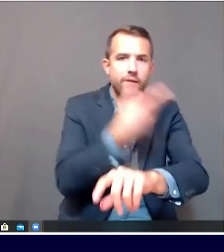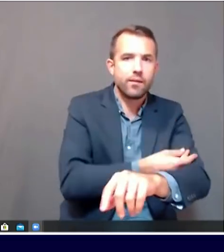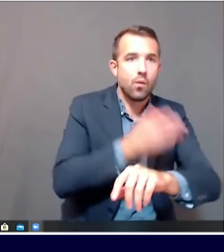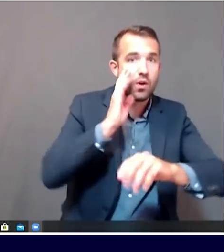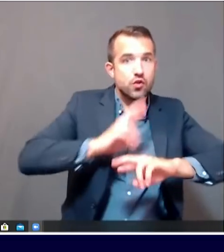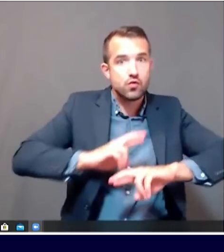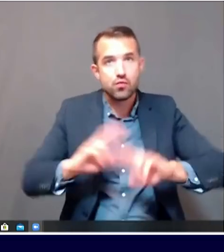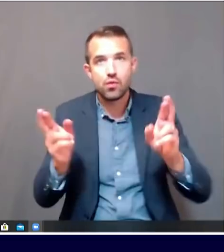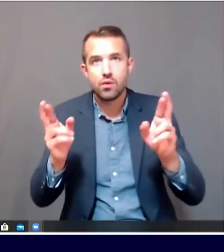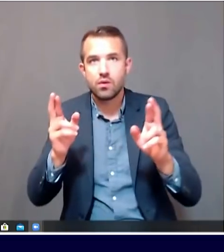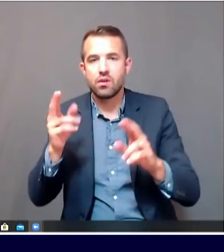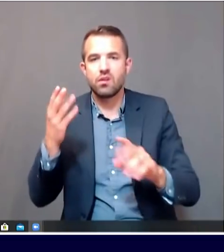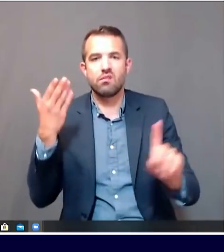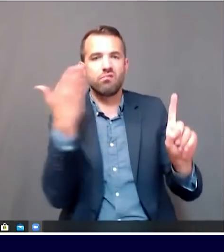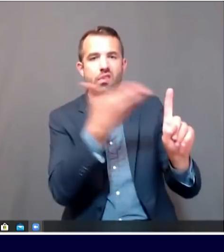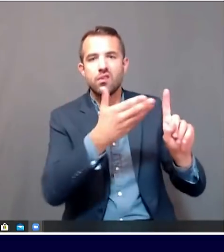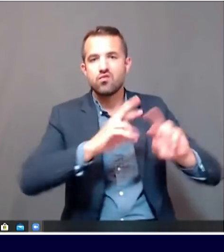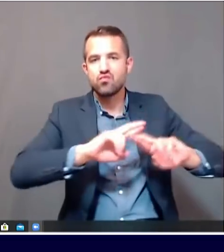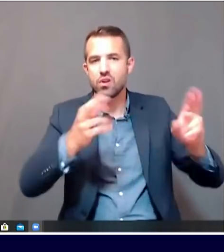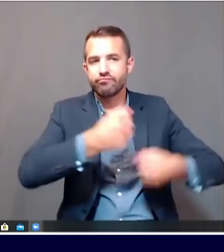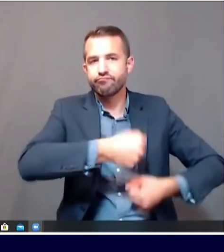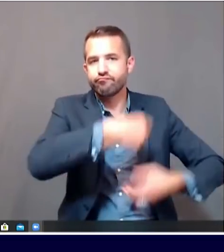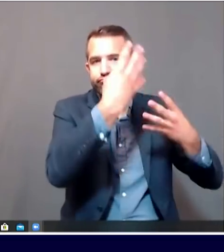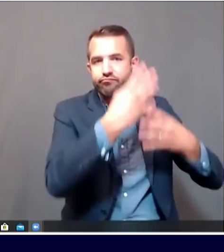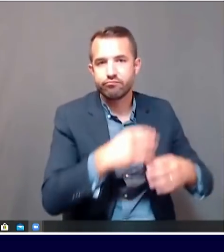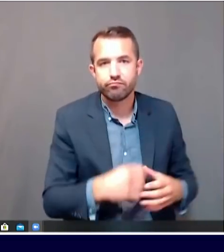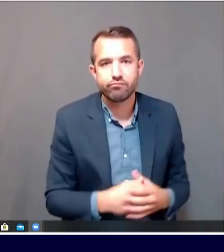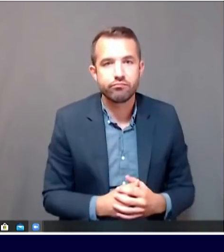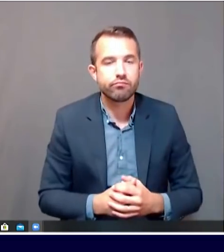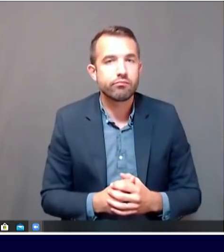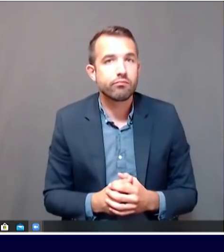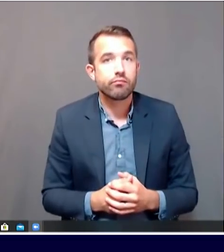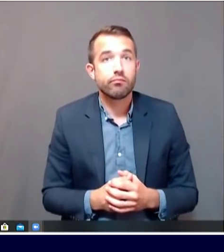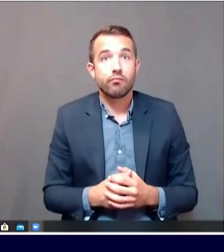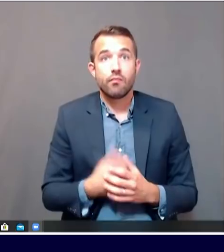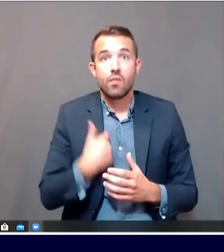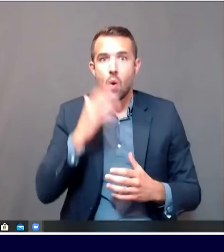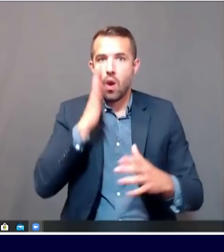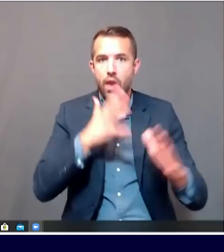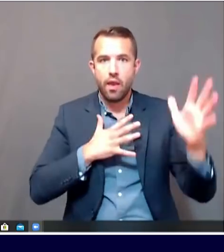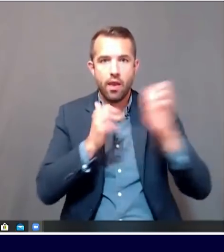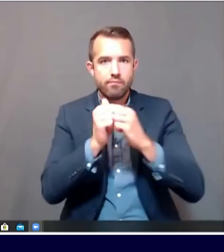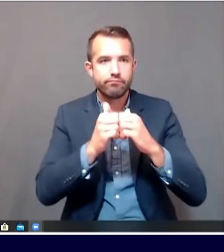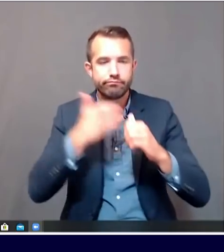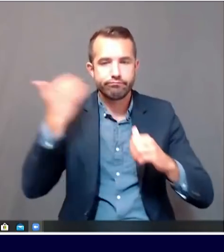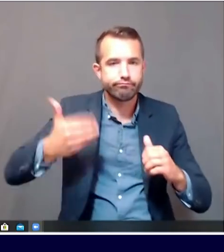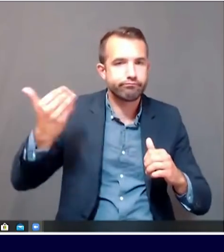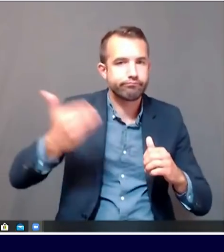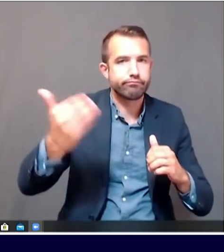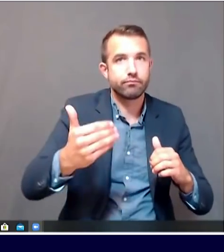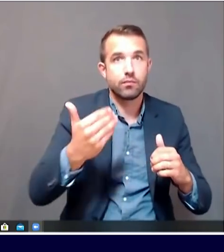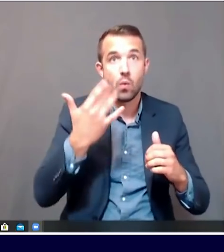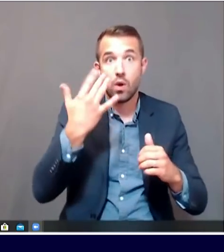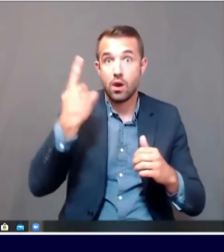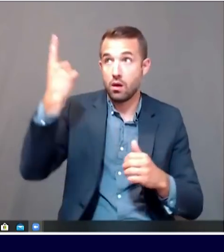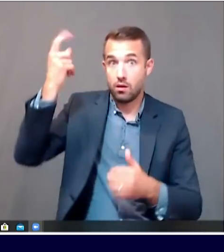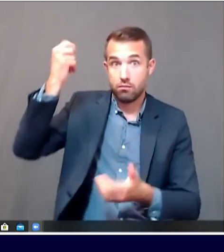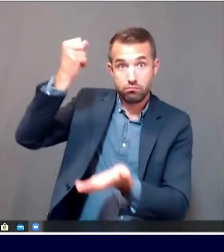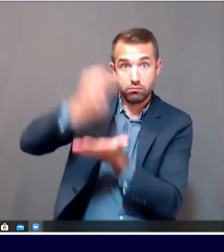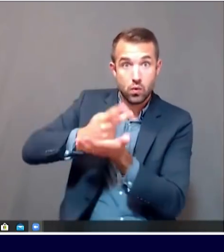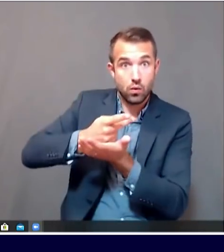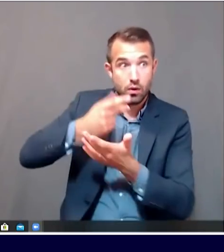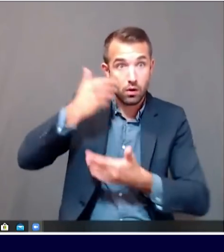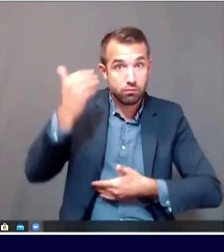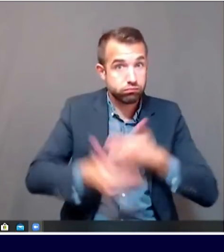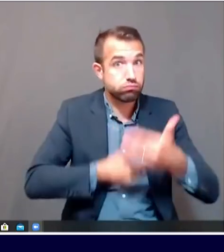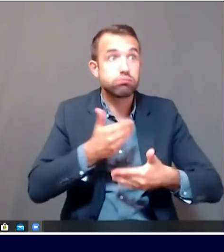these meetings to try to keep everyone updated as the science evolves and as the regulatory process unfolds. So with that, I